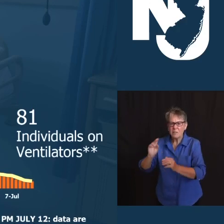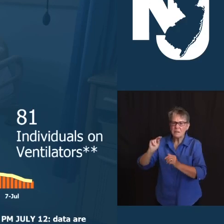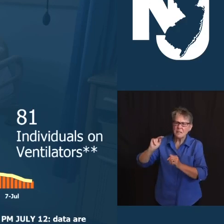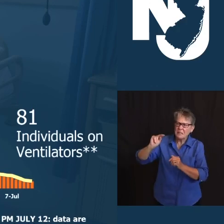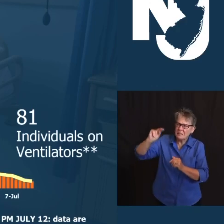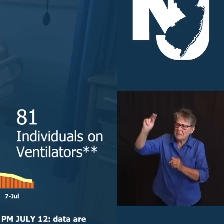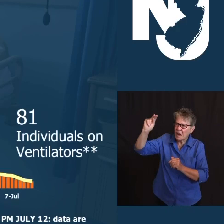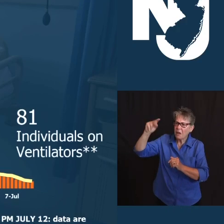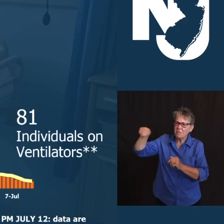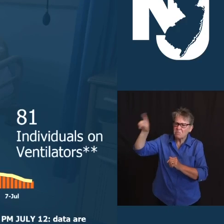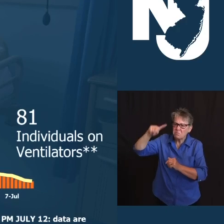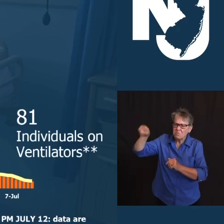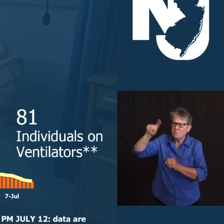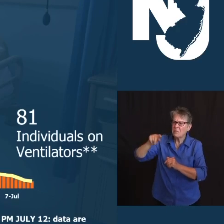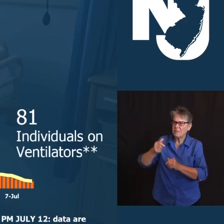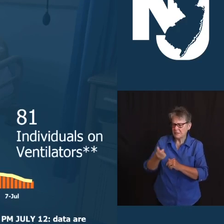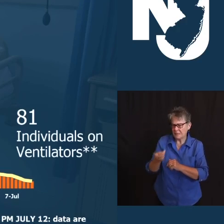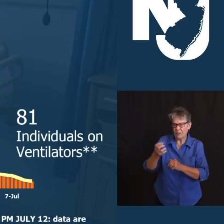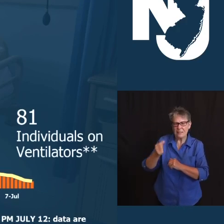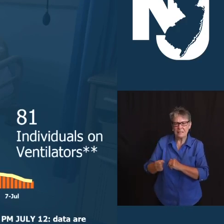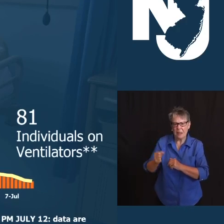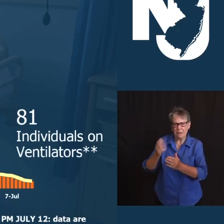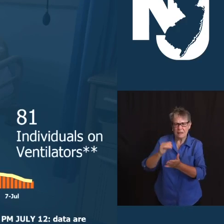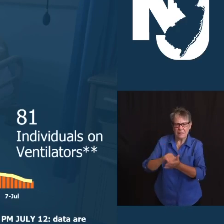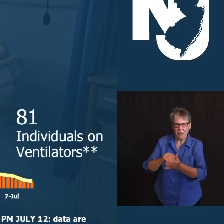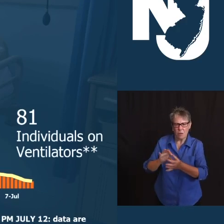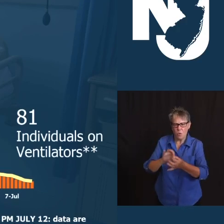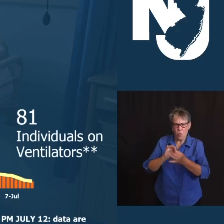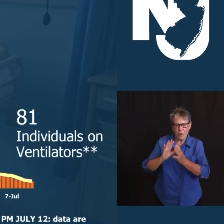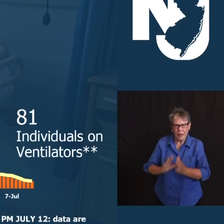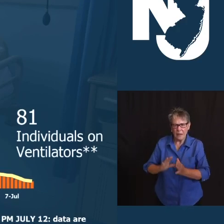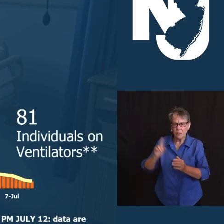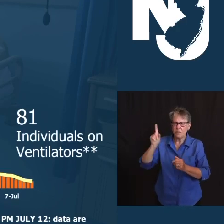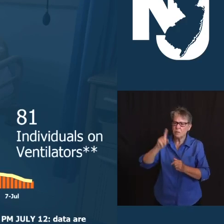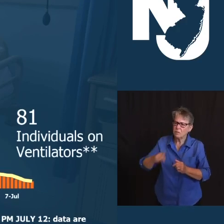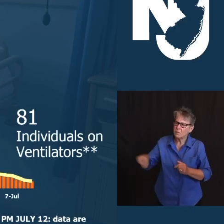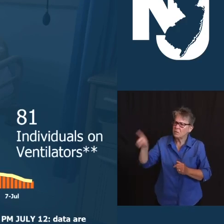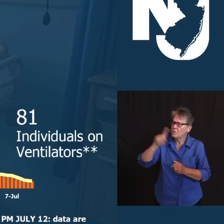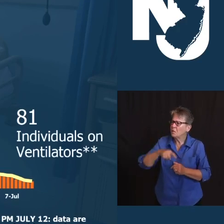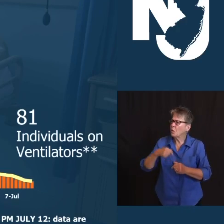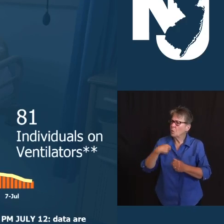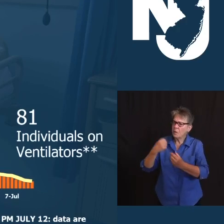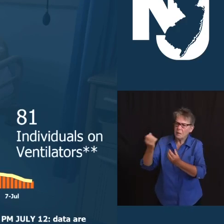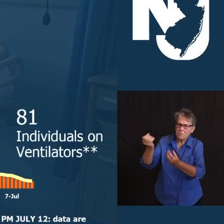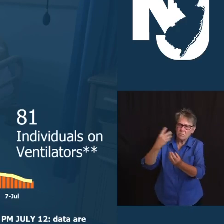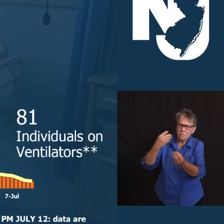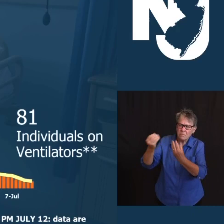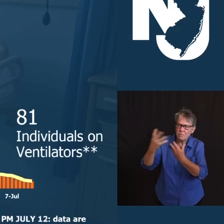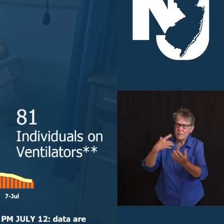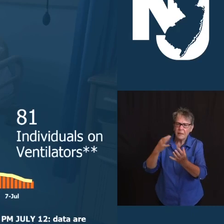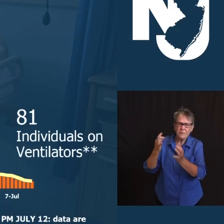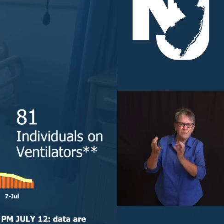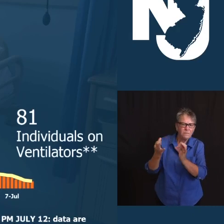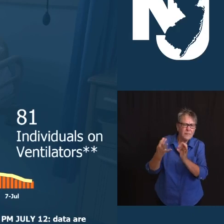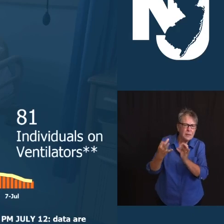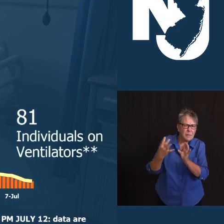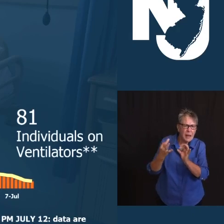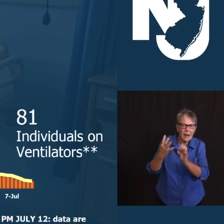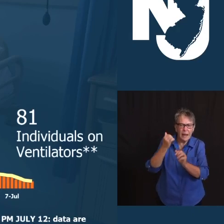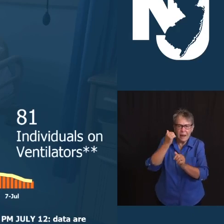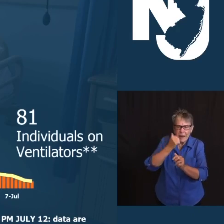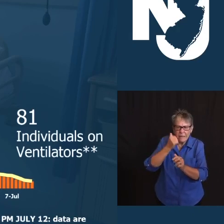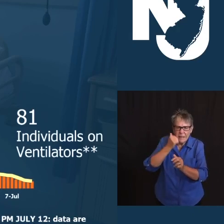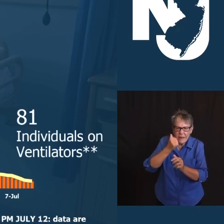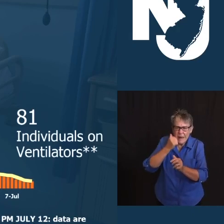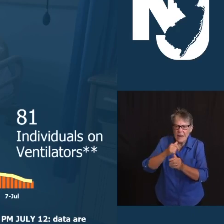the reality, just getting the real-time feedback, which you get every day, is we're in a dramatically different place than we were a few months ago. I